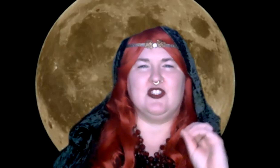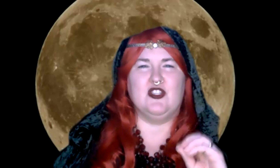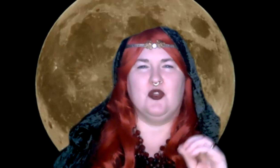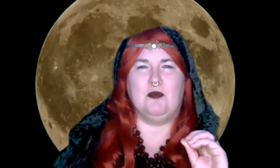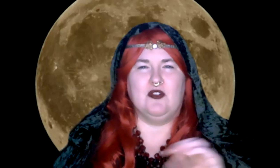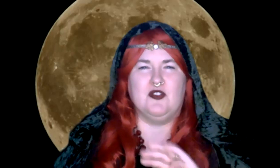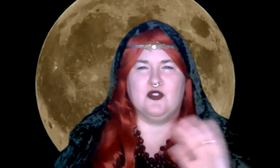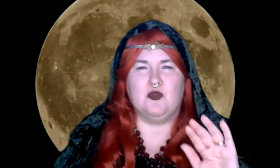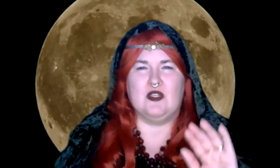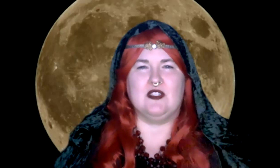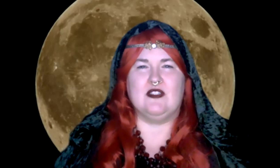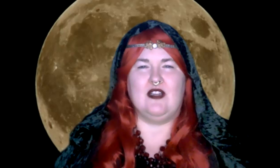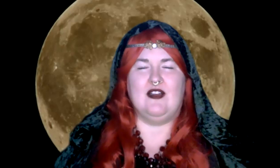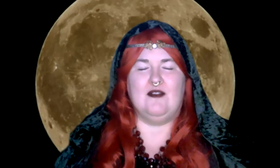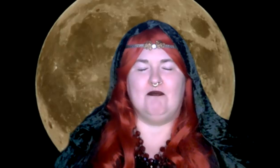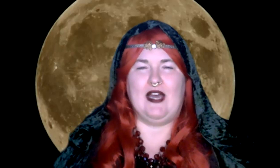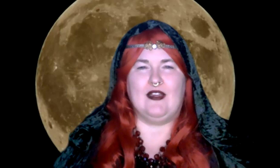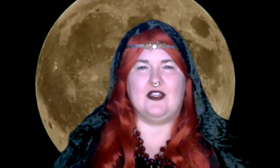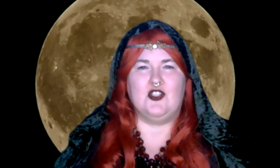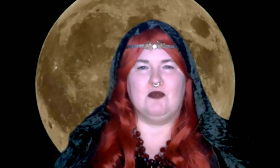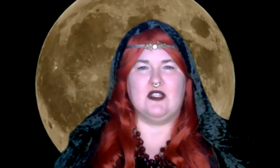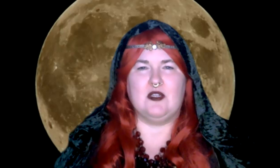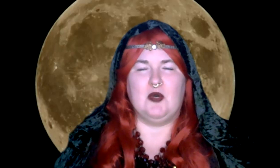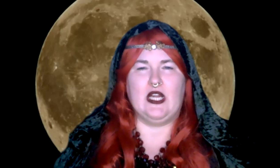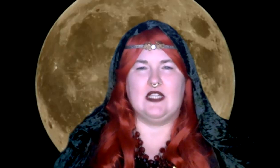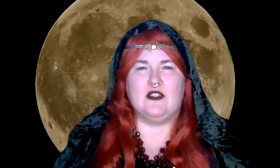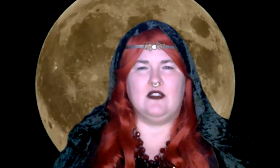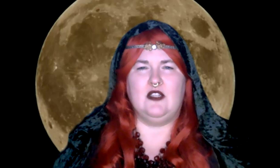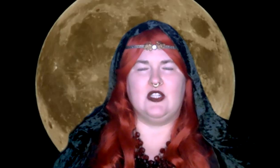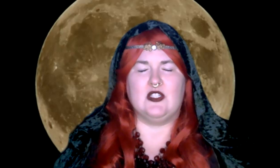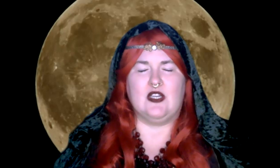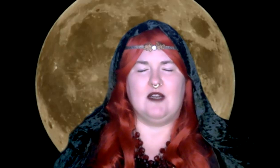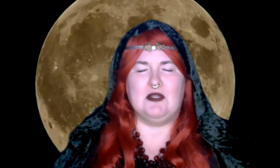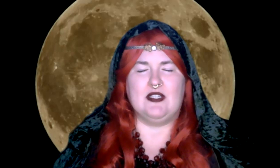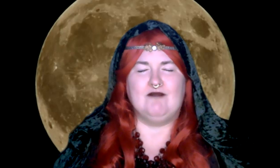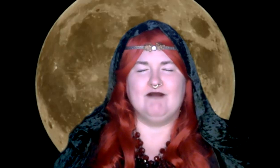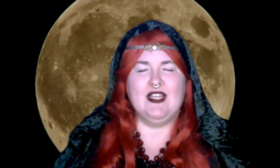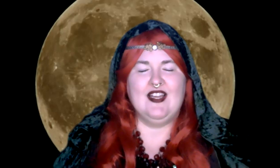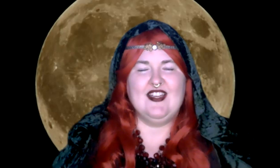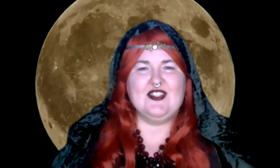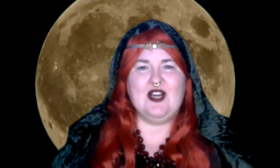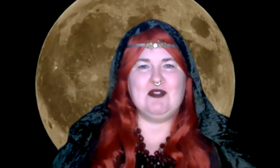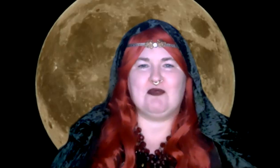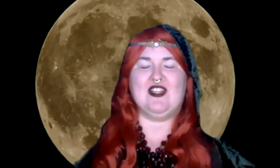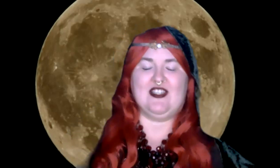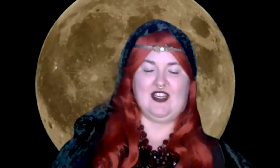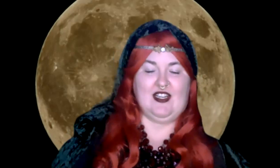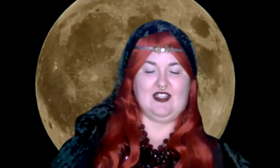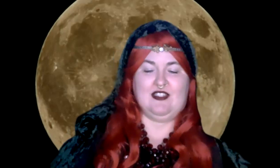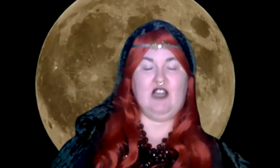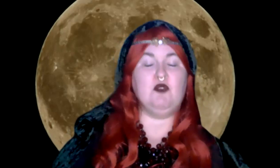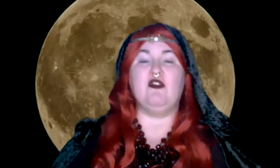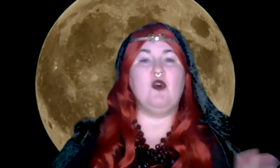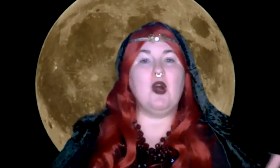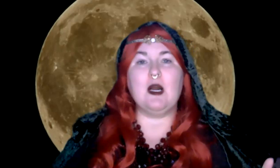I just know the Beetlejuice was back in Egypt at some point because you can just look at him and tell. So I'm just really excited